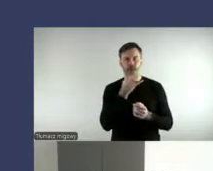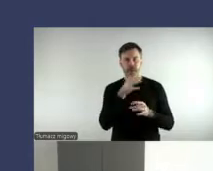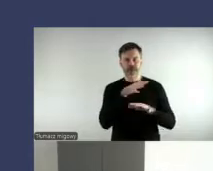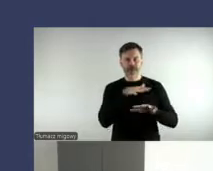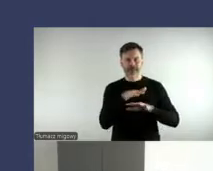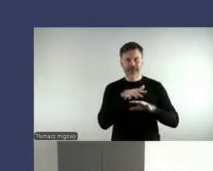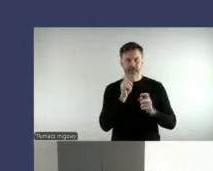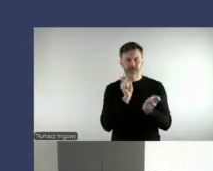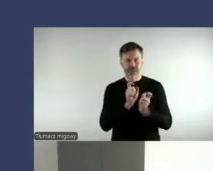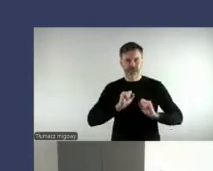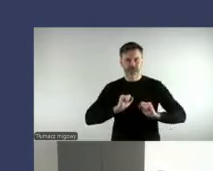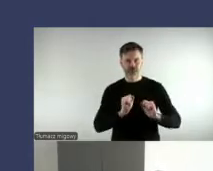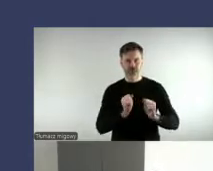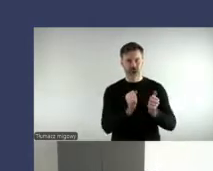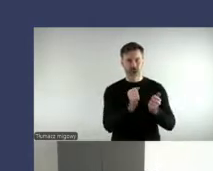program of this